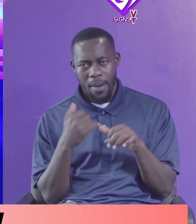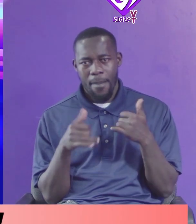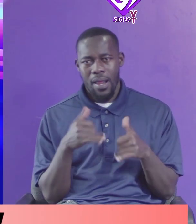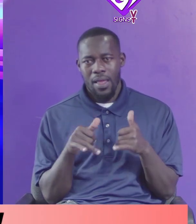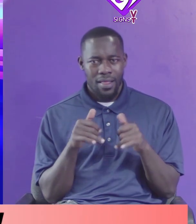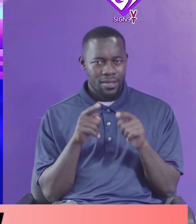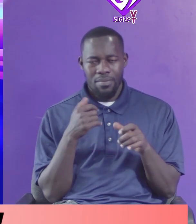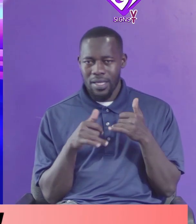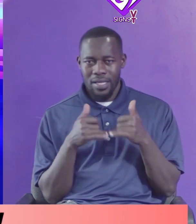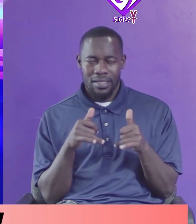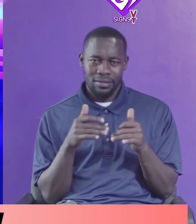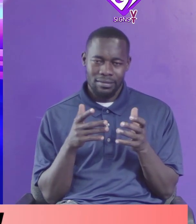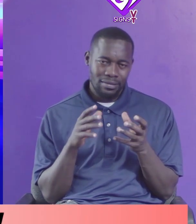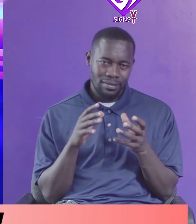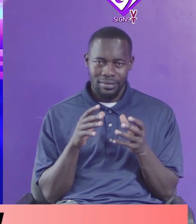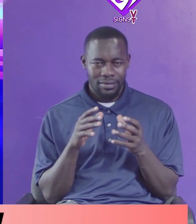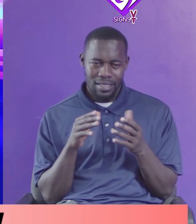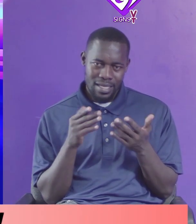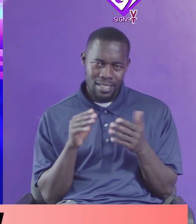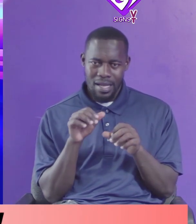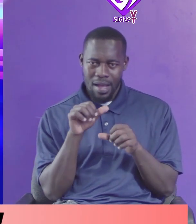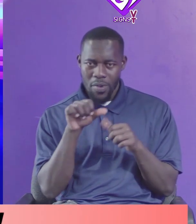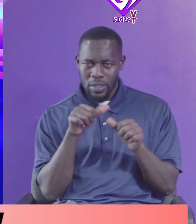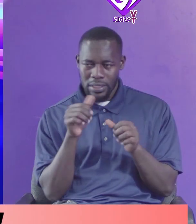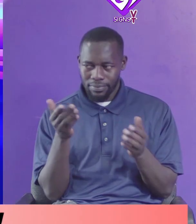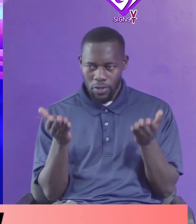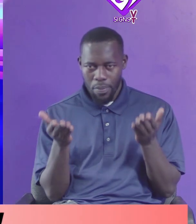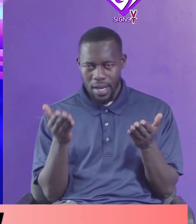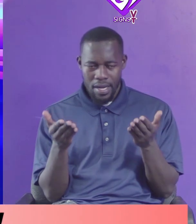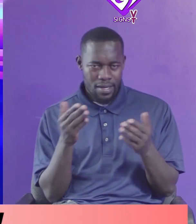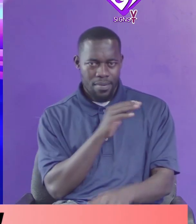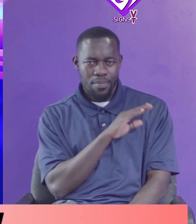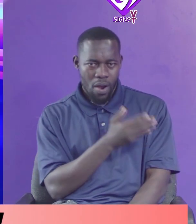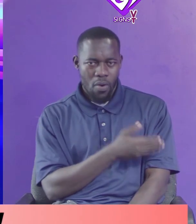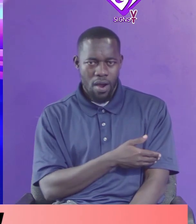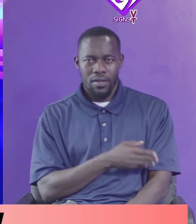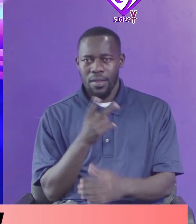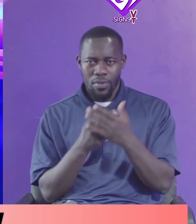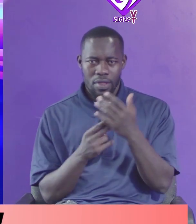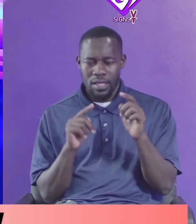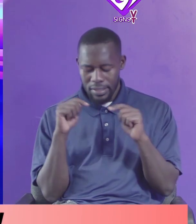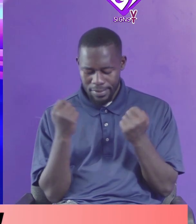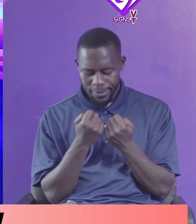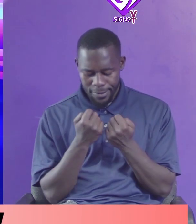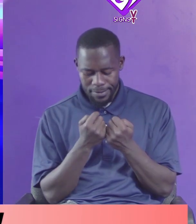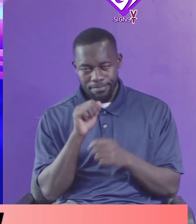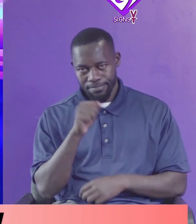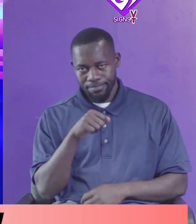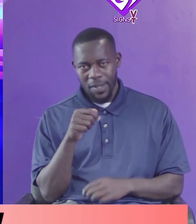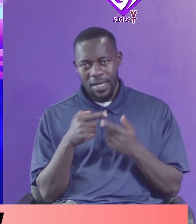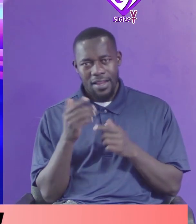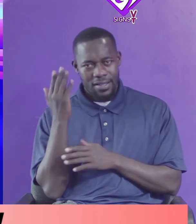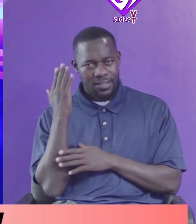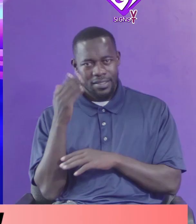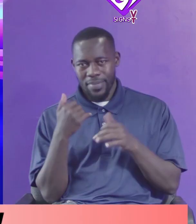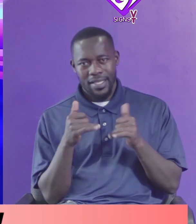be more of like, let's try and get our foot forward and let's forget what actually happened in the last game. But I think for